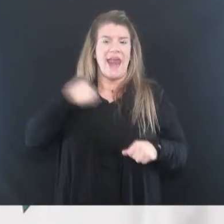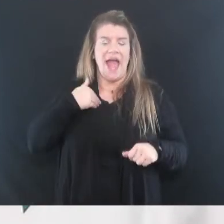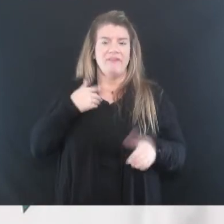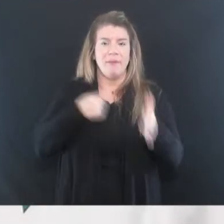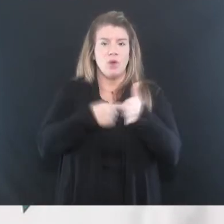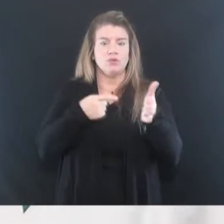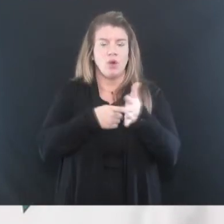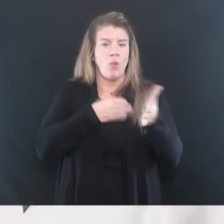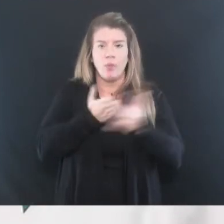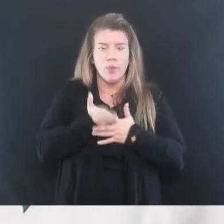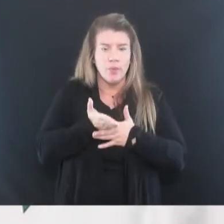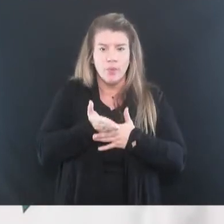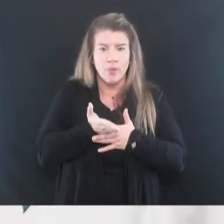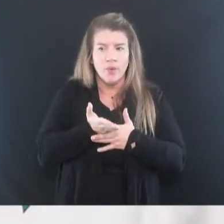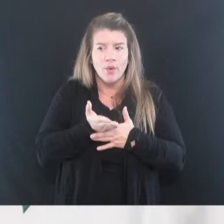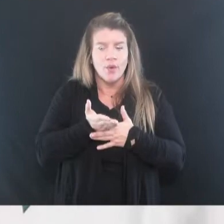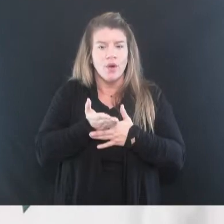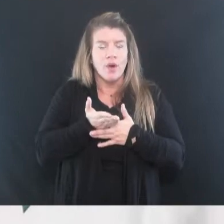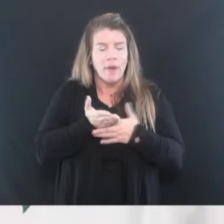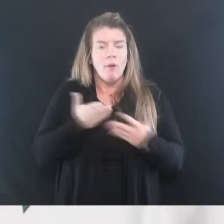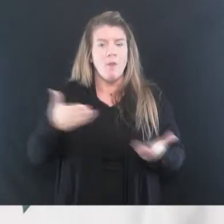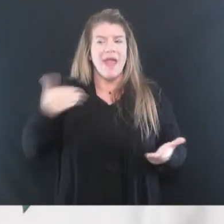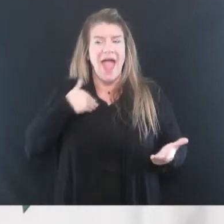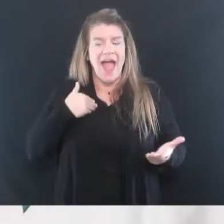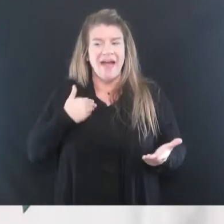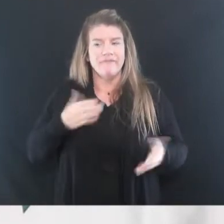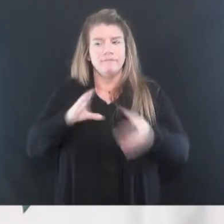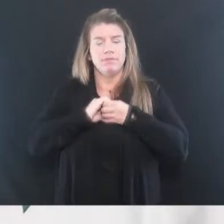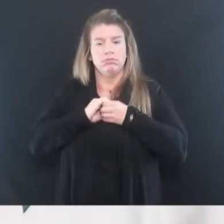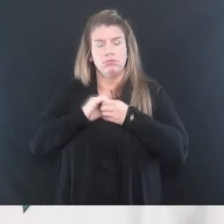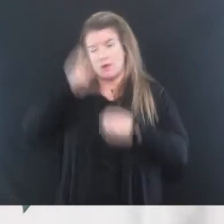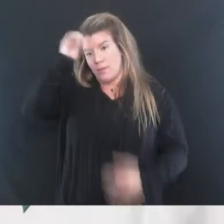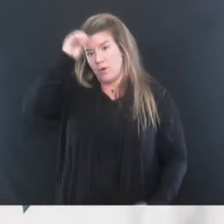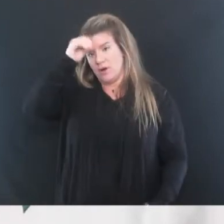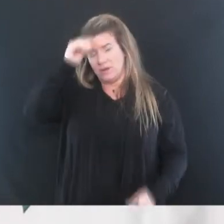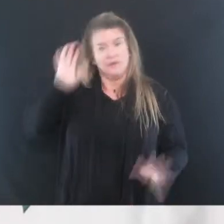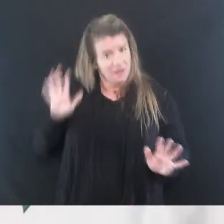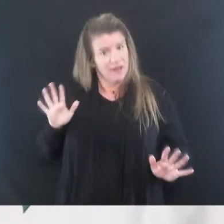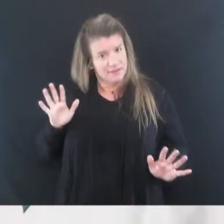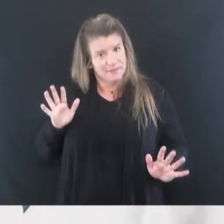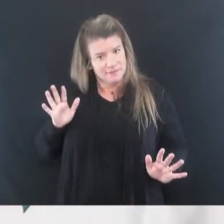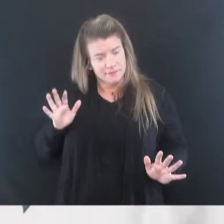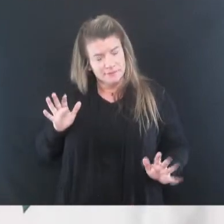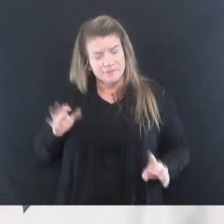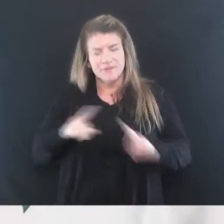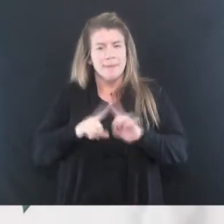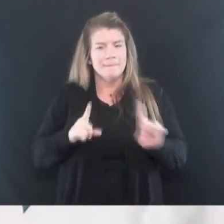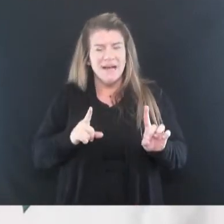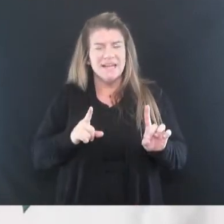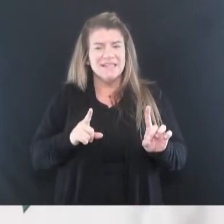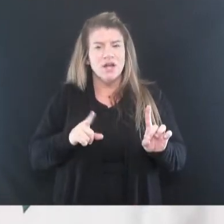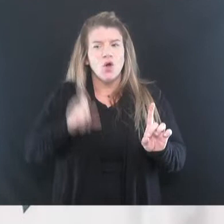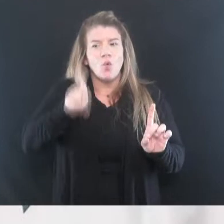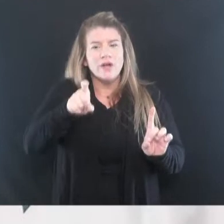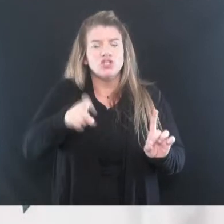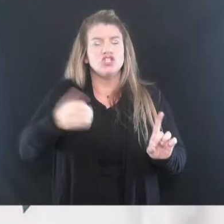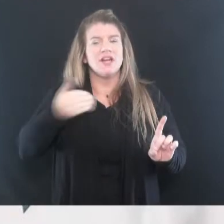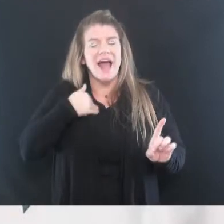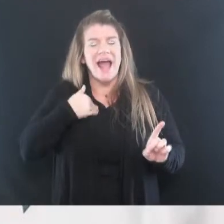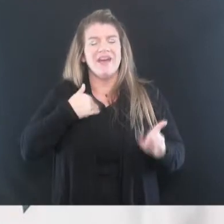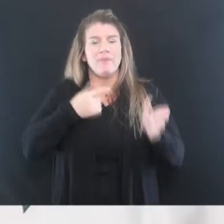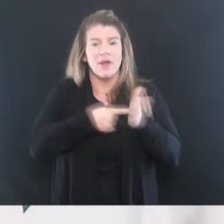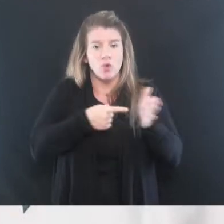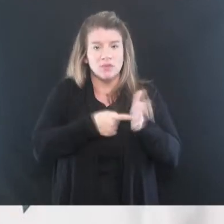go through to where we have our own opinions, granted, but we absolutely ought to have bills